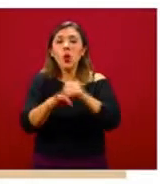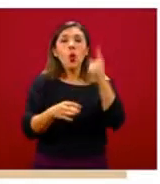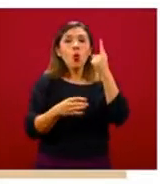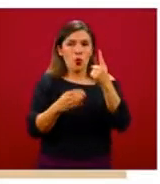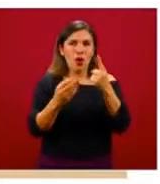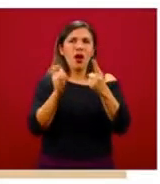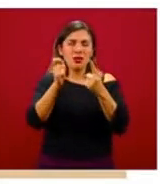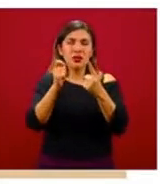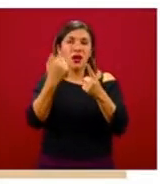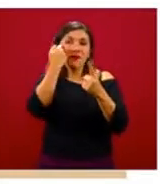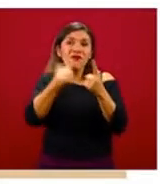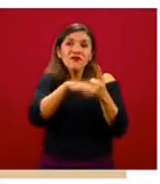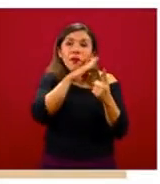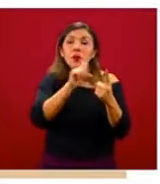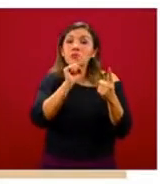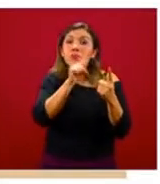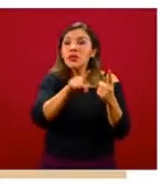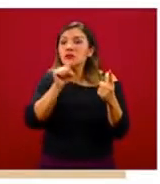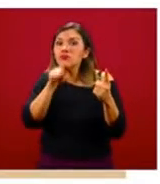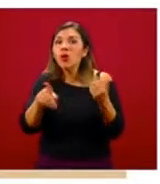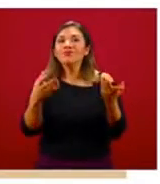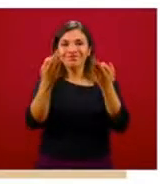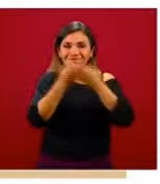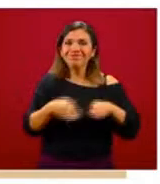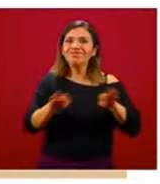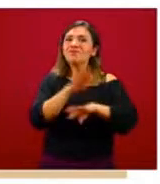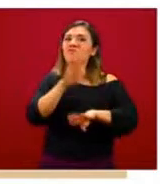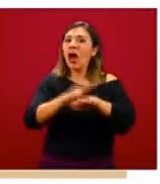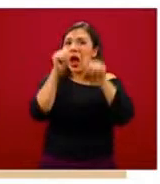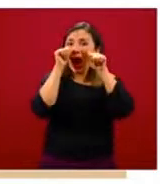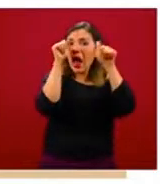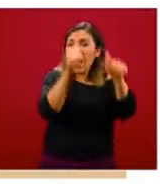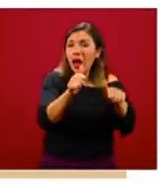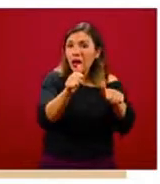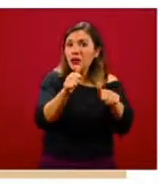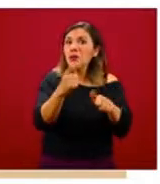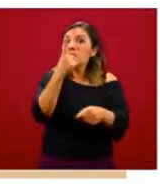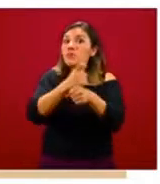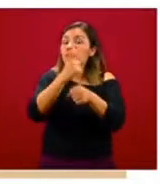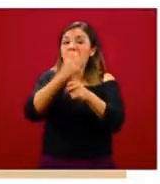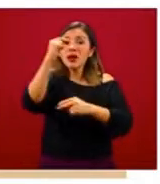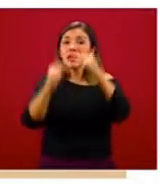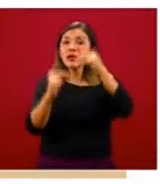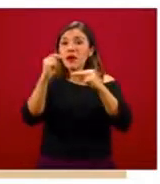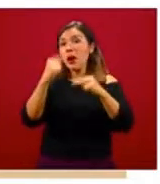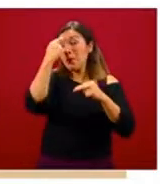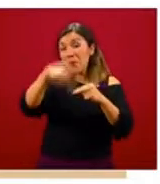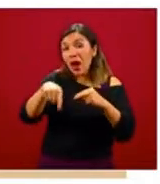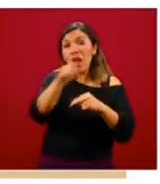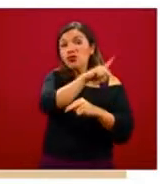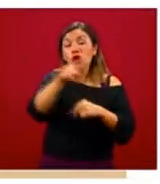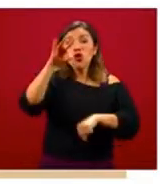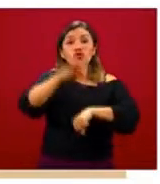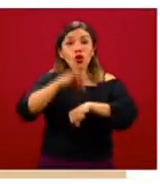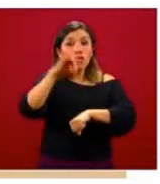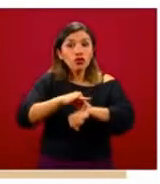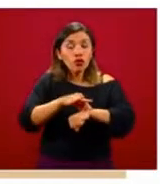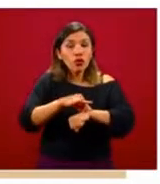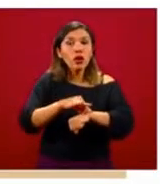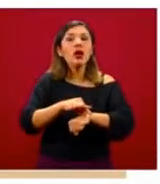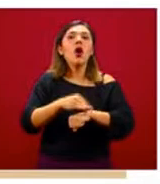So this is an event where two of the presentations, and since one of the symptoms is pretty similar to